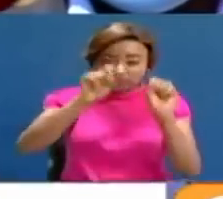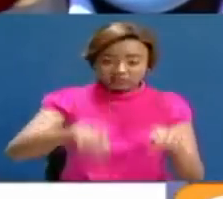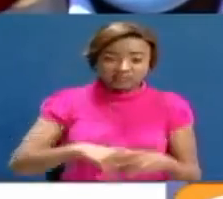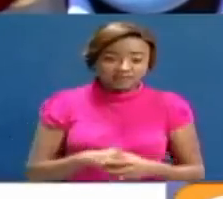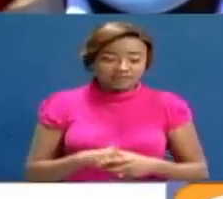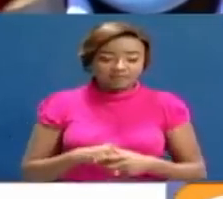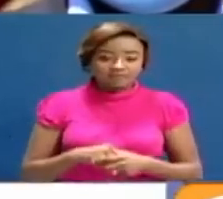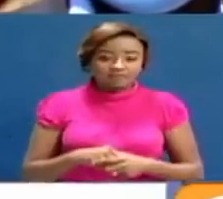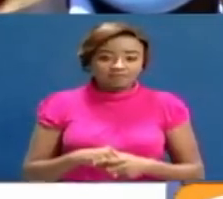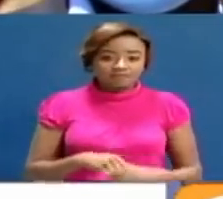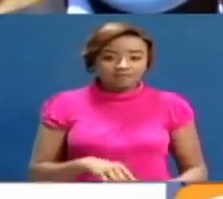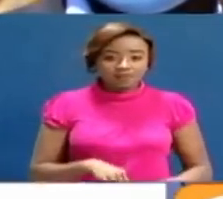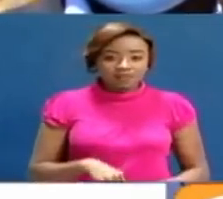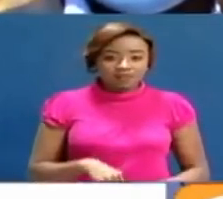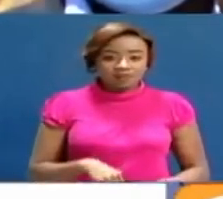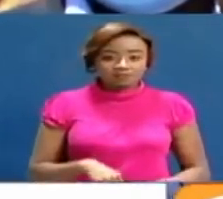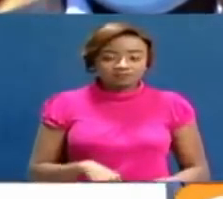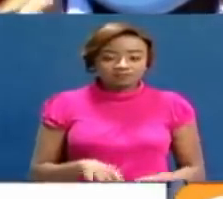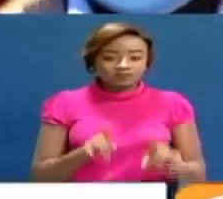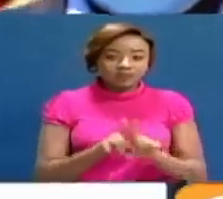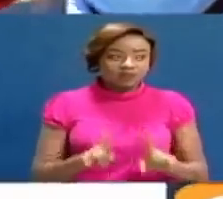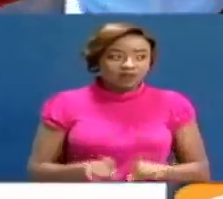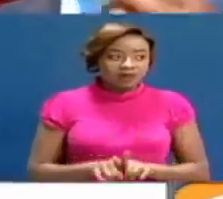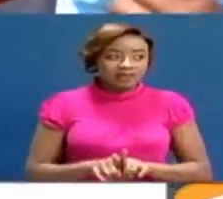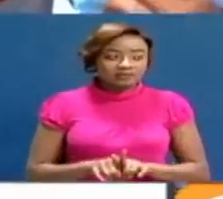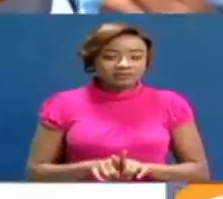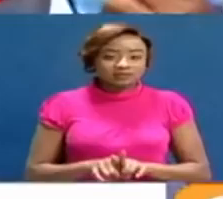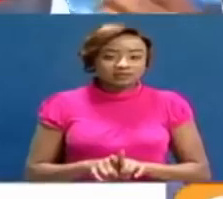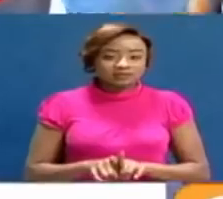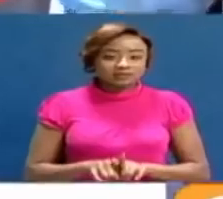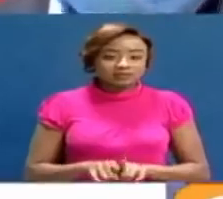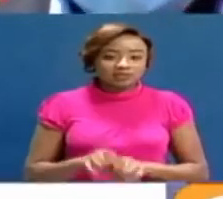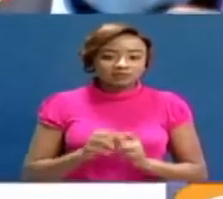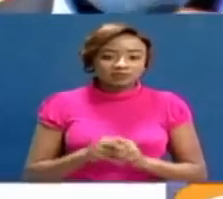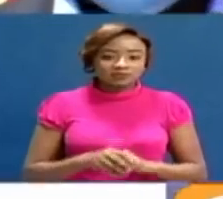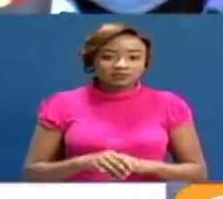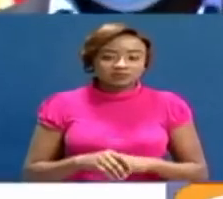sector like this one, Jomo Kenyatta Airport, is well connected with the railway system.